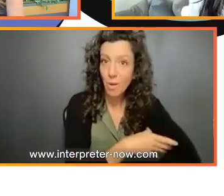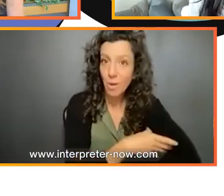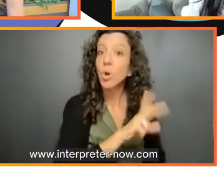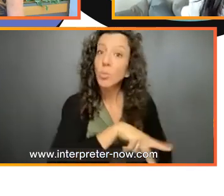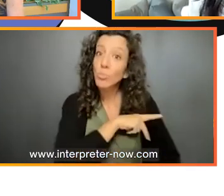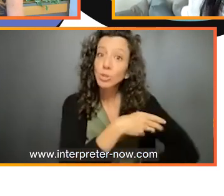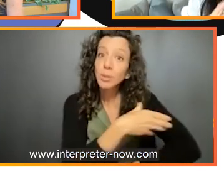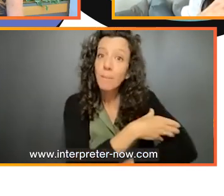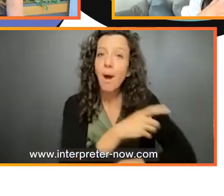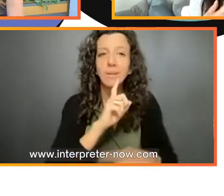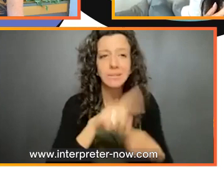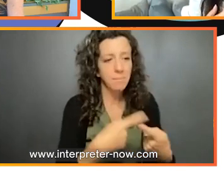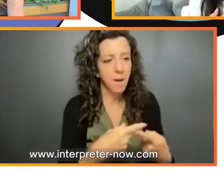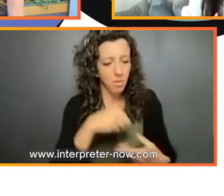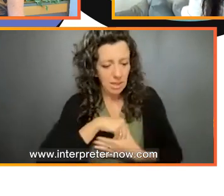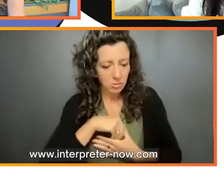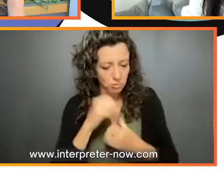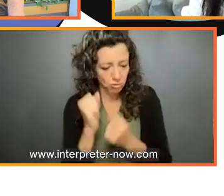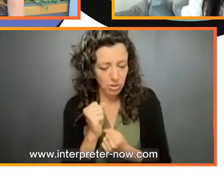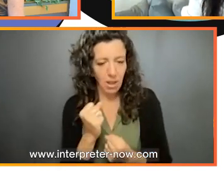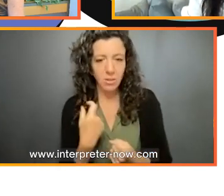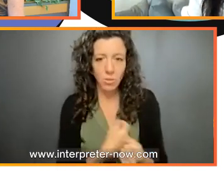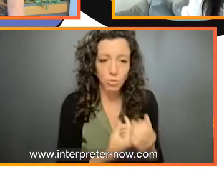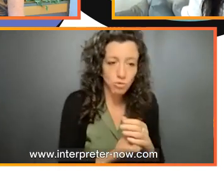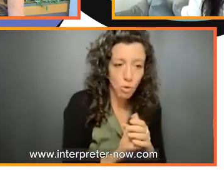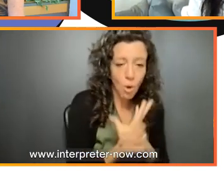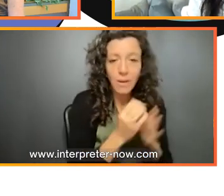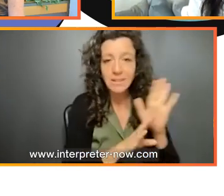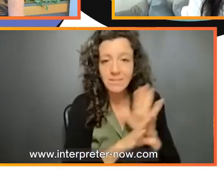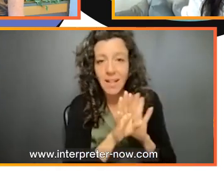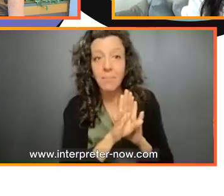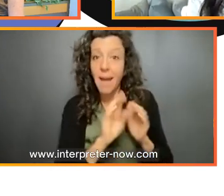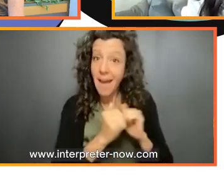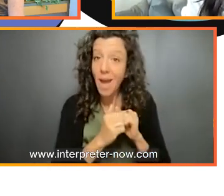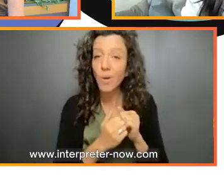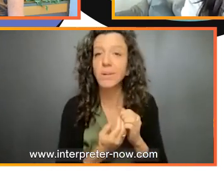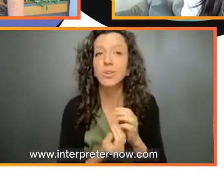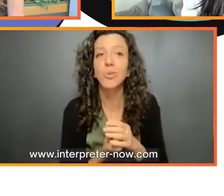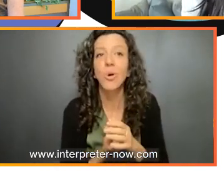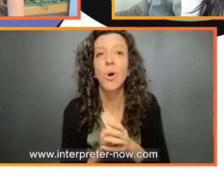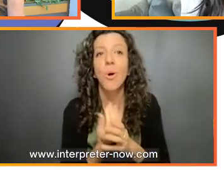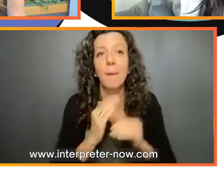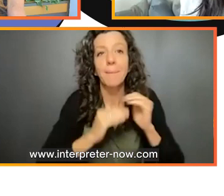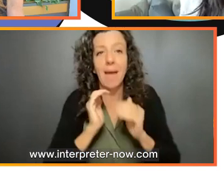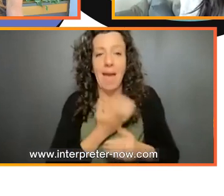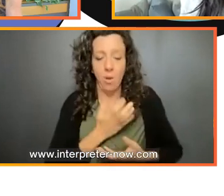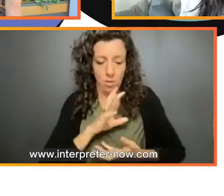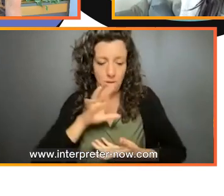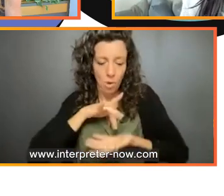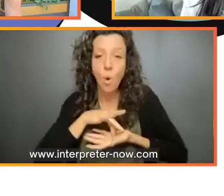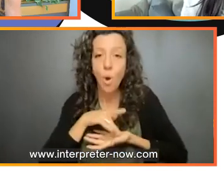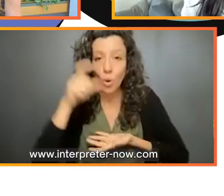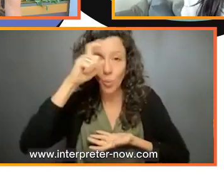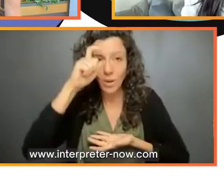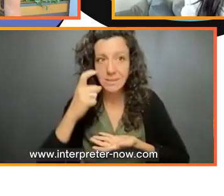Personal power is about the inner strength we grow and we develop by building our core wisdom.